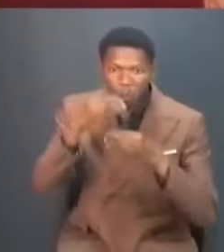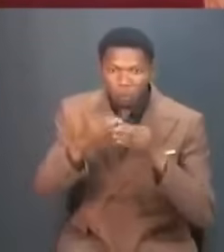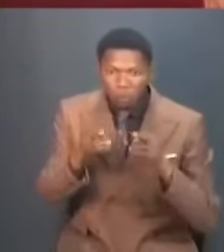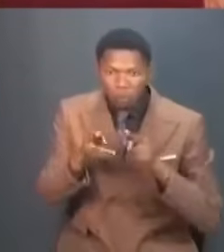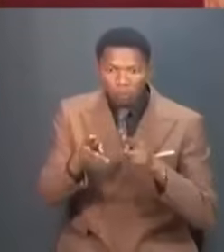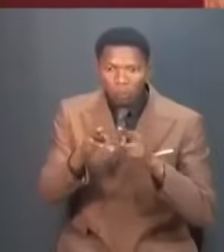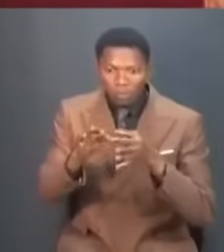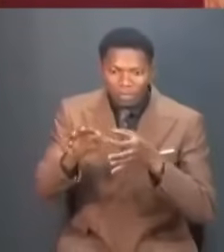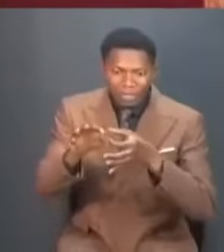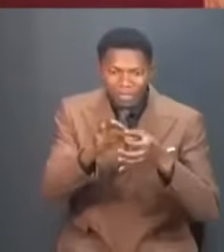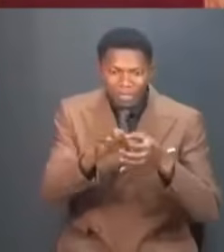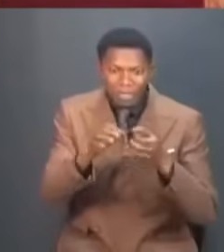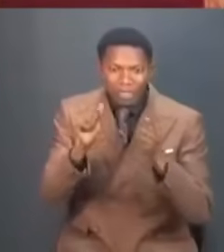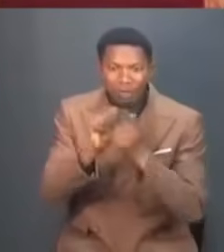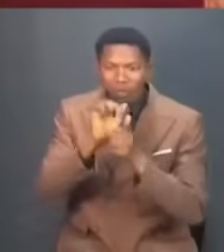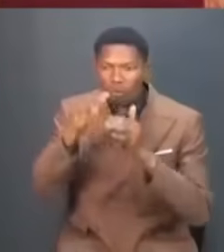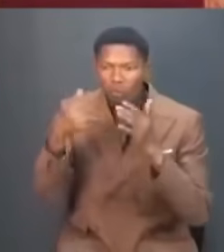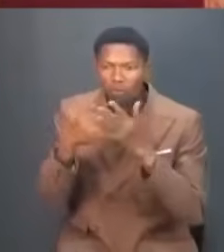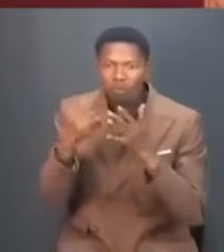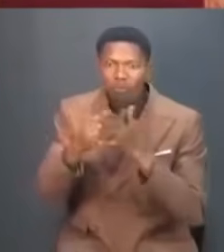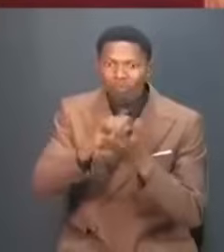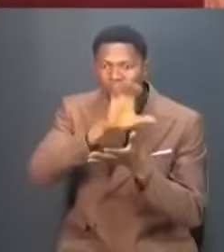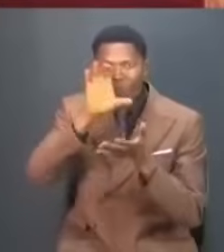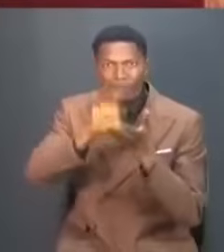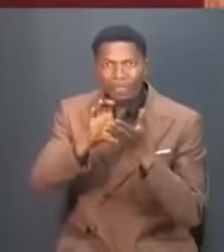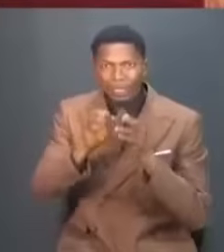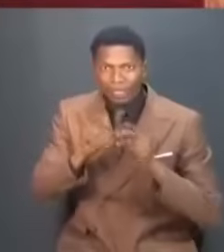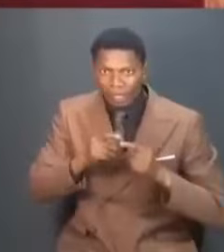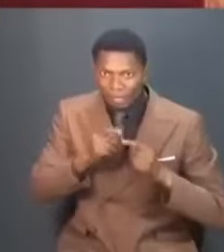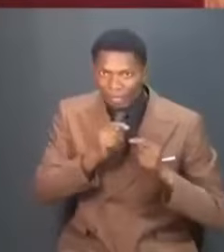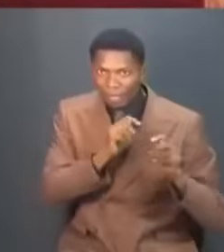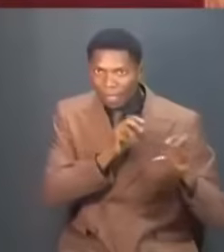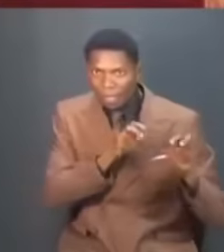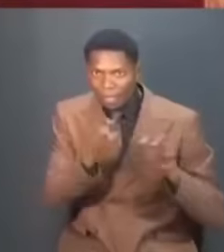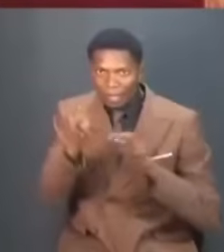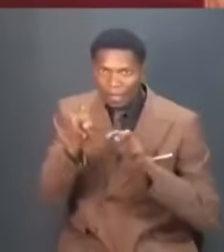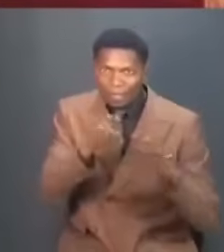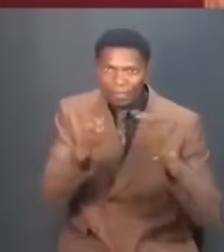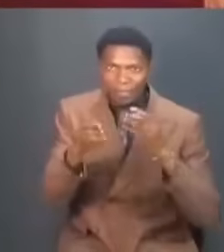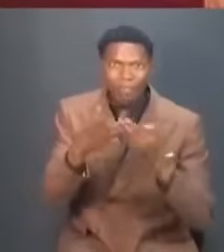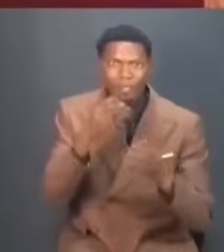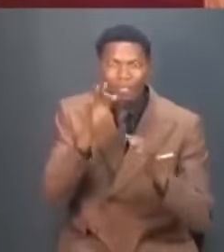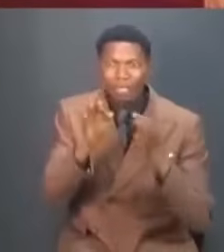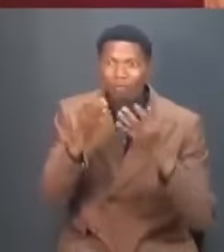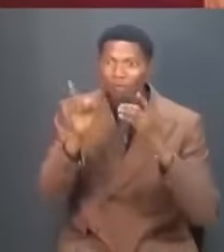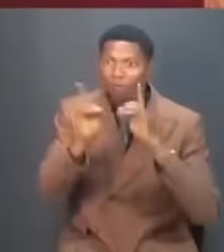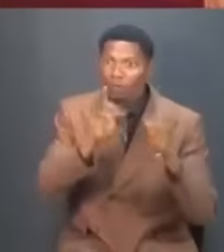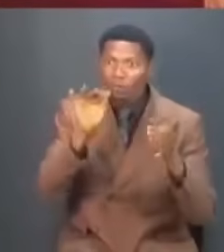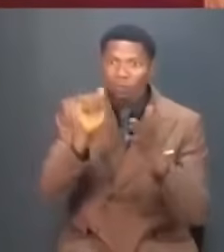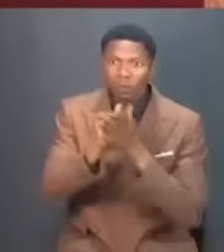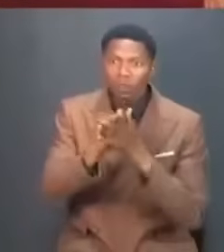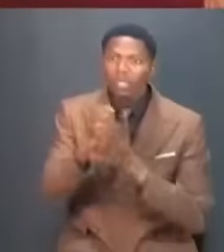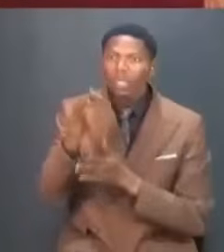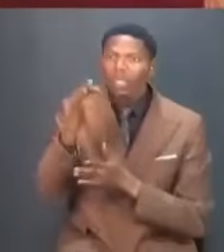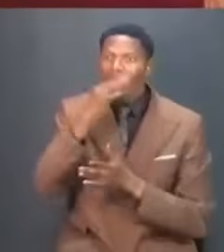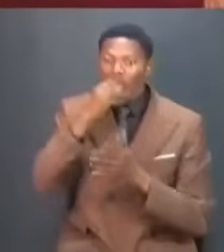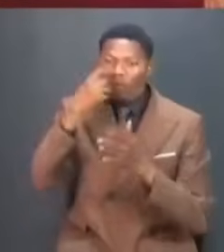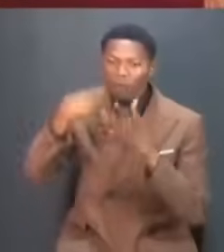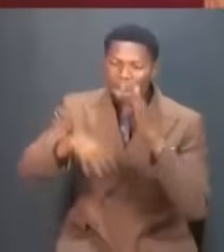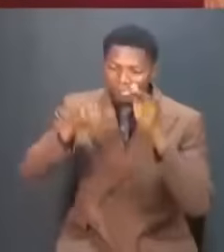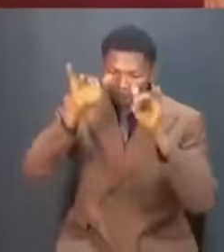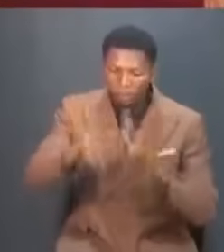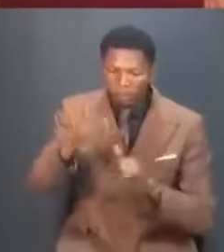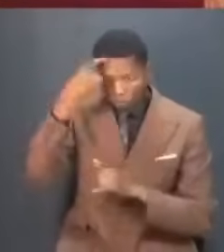to the consumption centers, transportation will be very easy. And once we are able to overcome that, food prices will be stable for all of